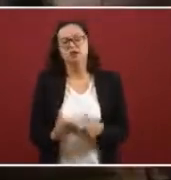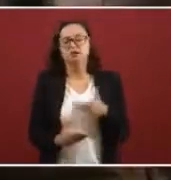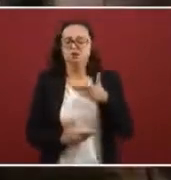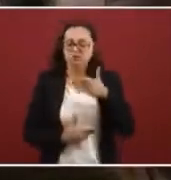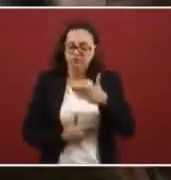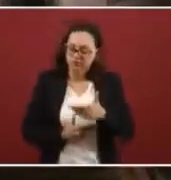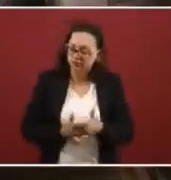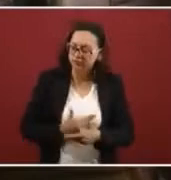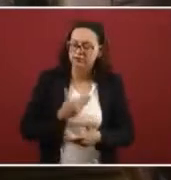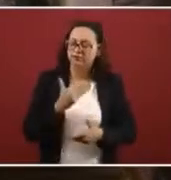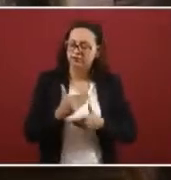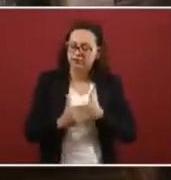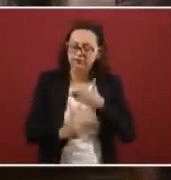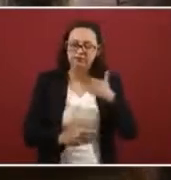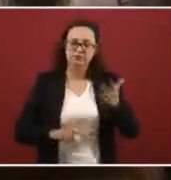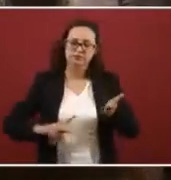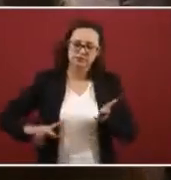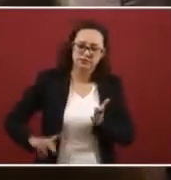every time we can,